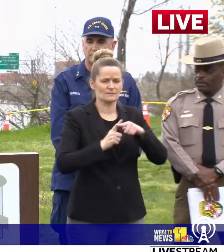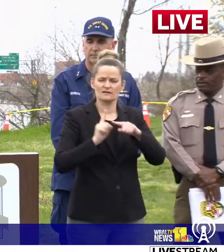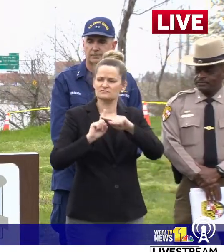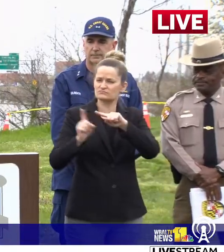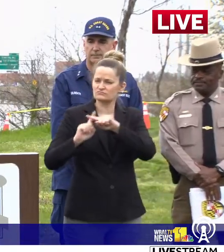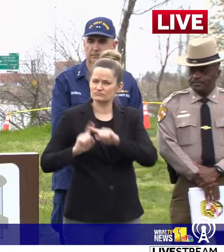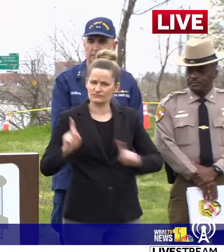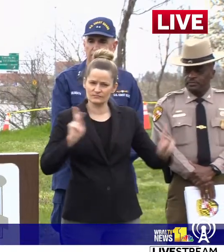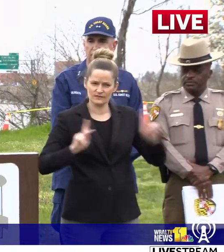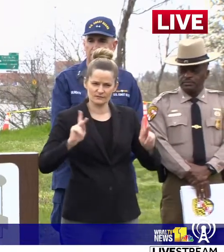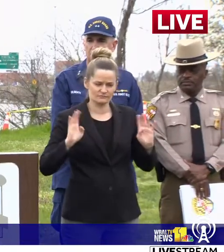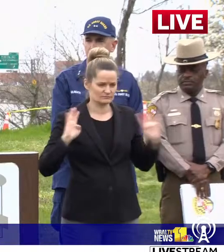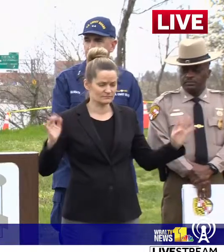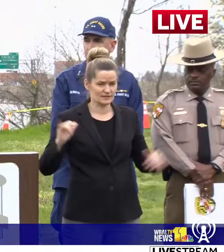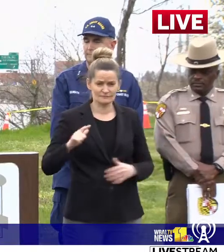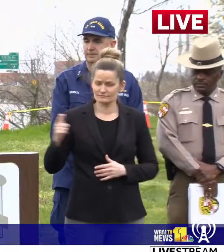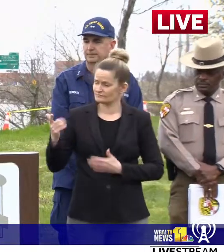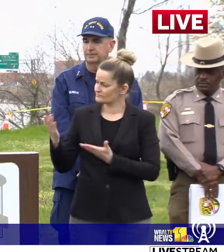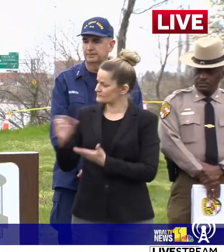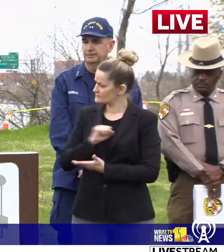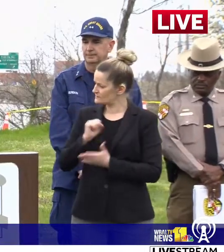Hollen.